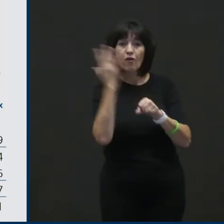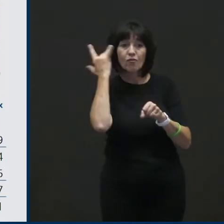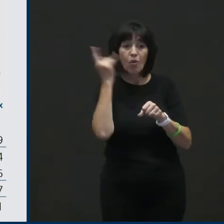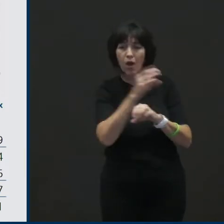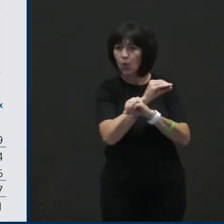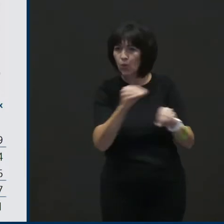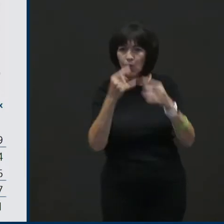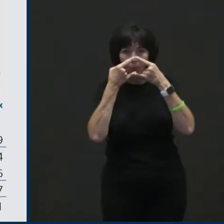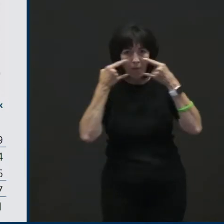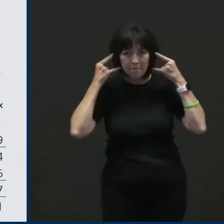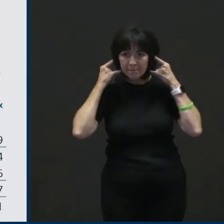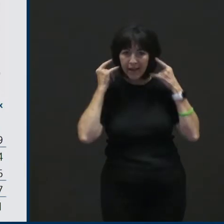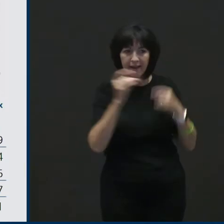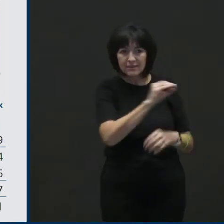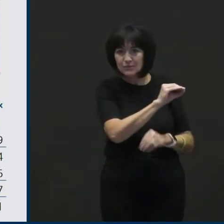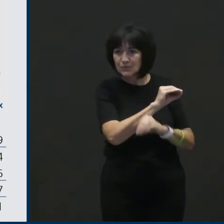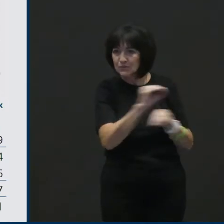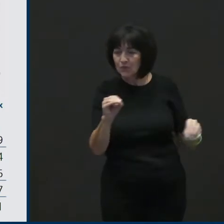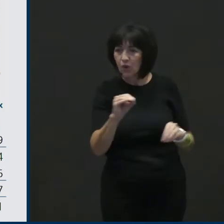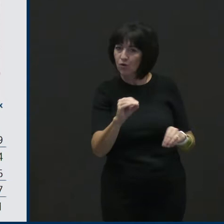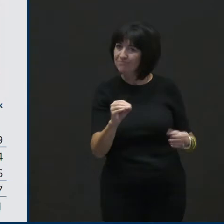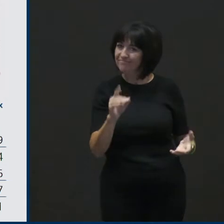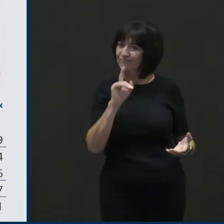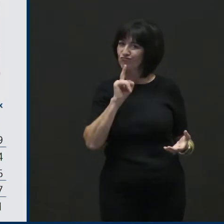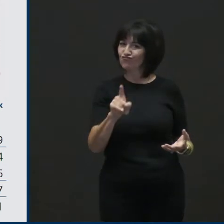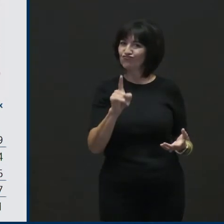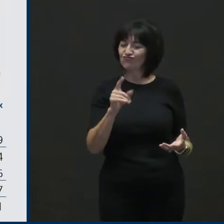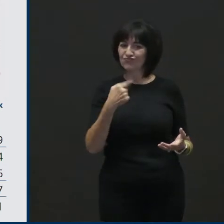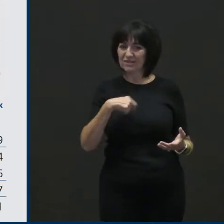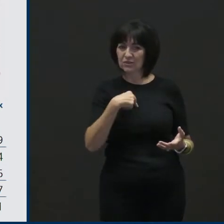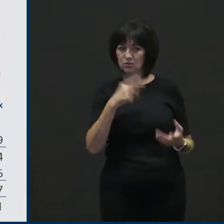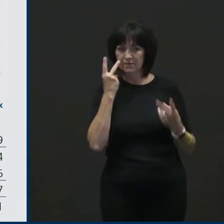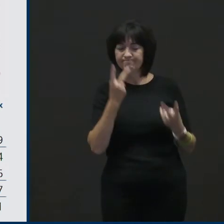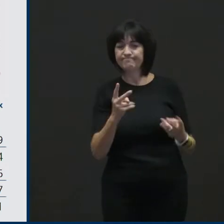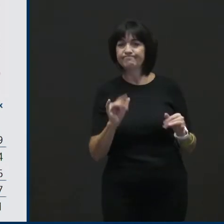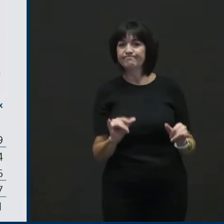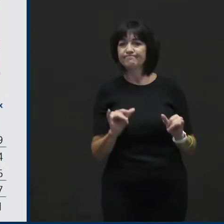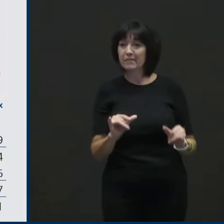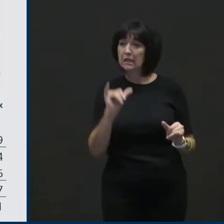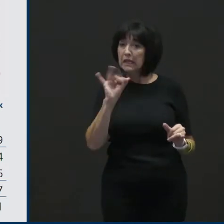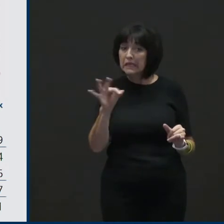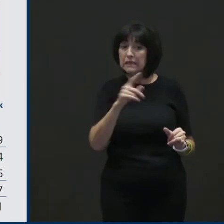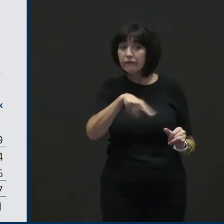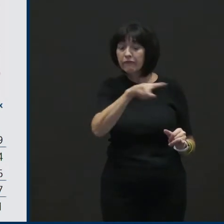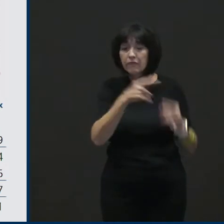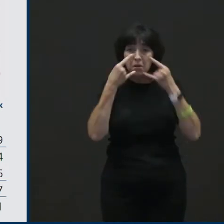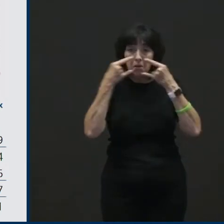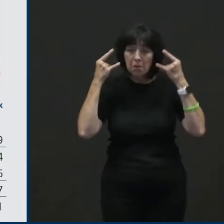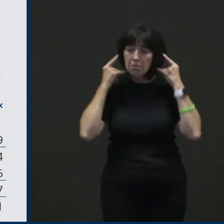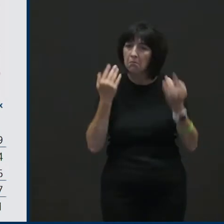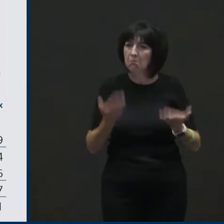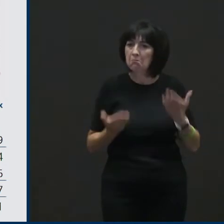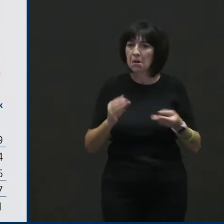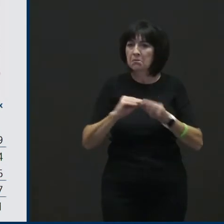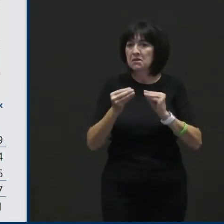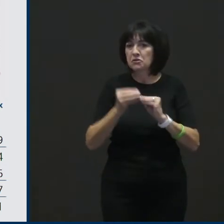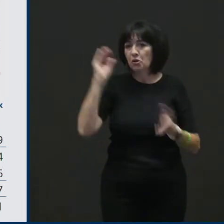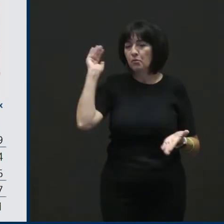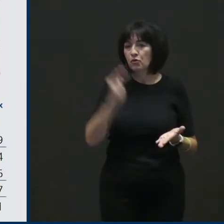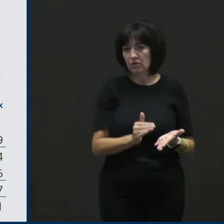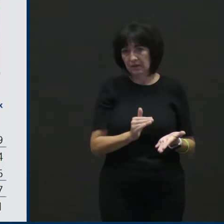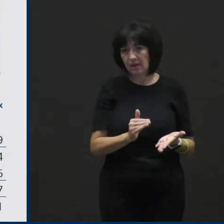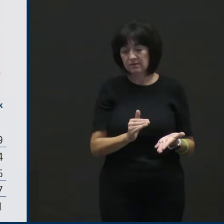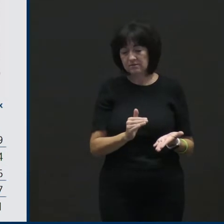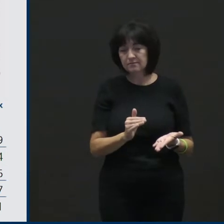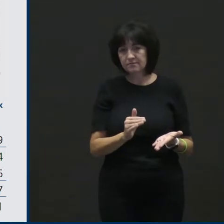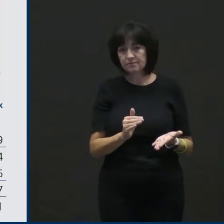reinforces the value of face coverings. That face coverings can really make a huge difference. Now, we know younger